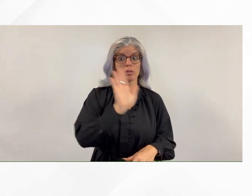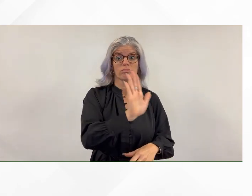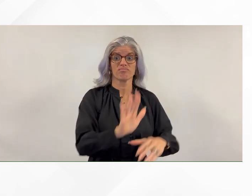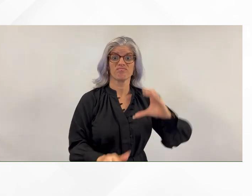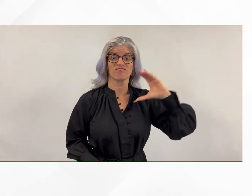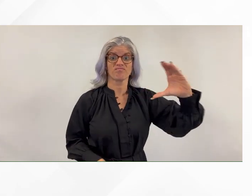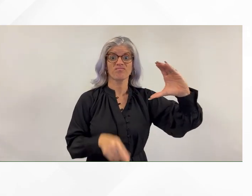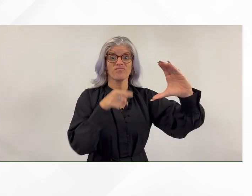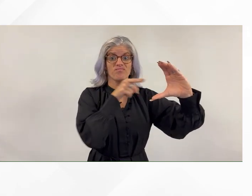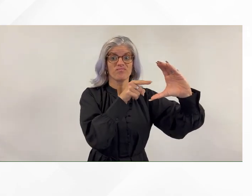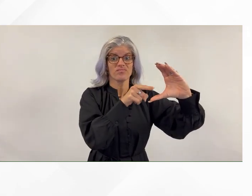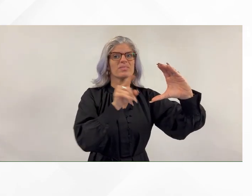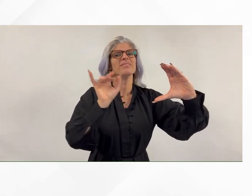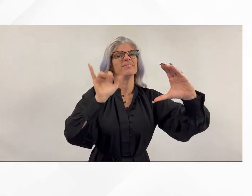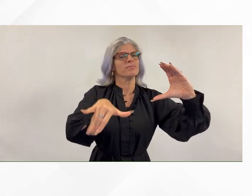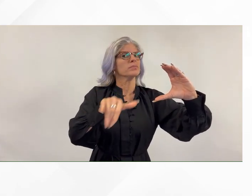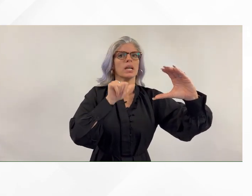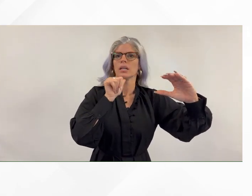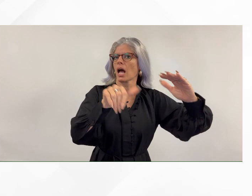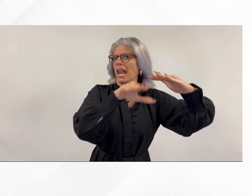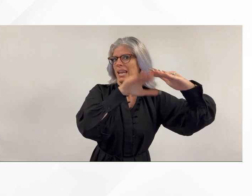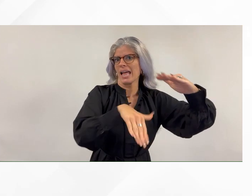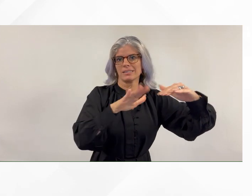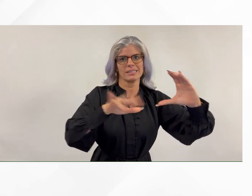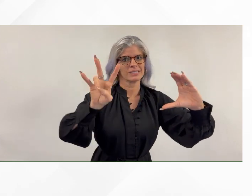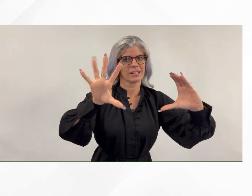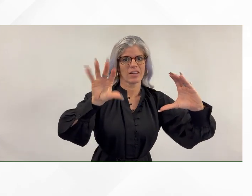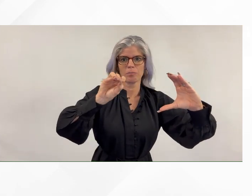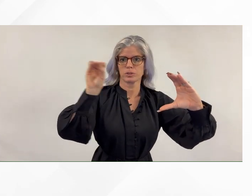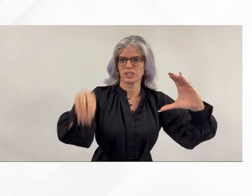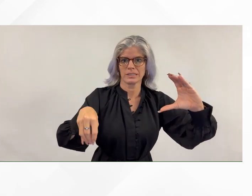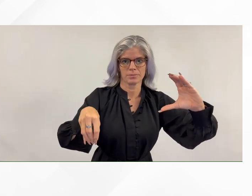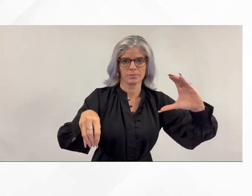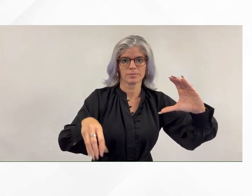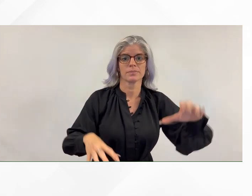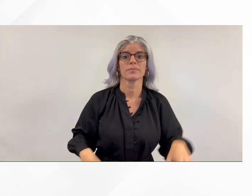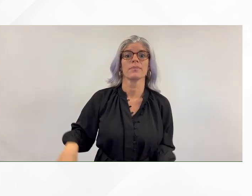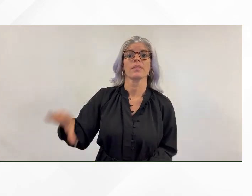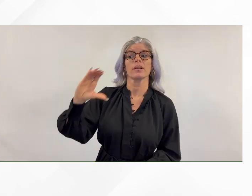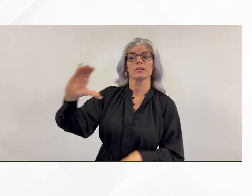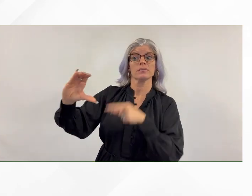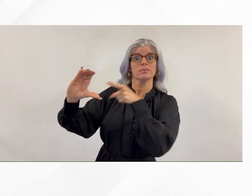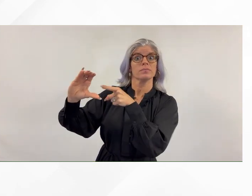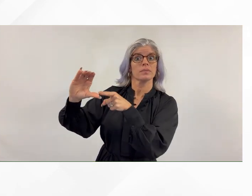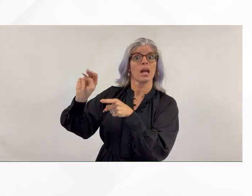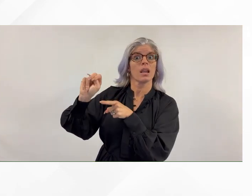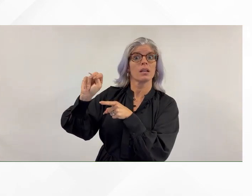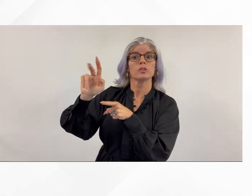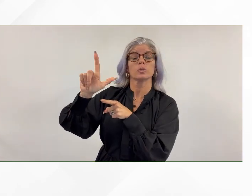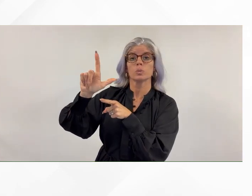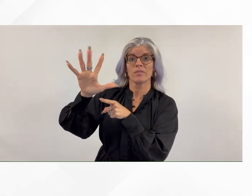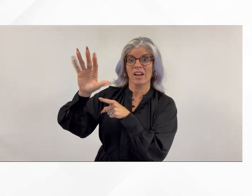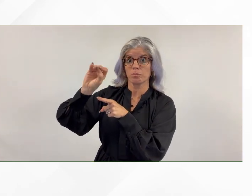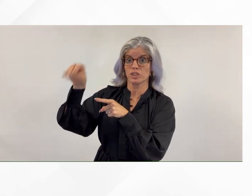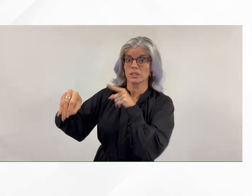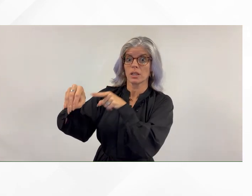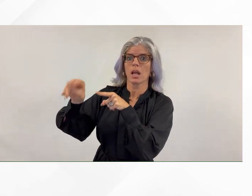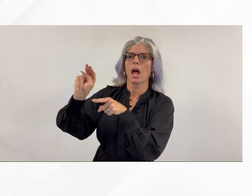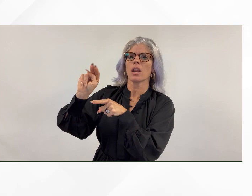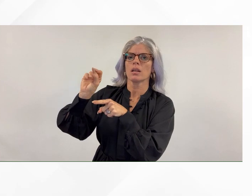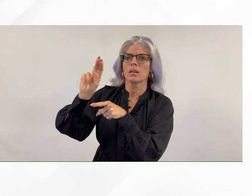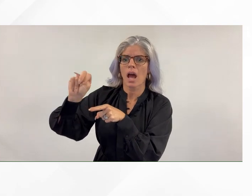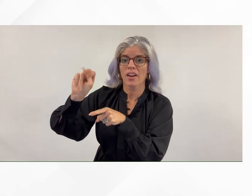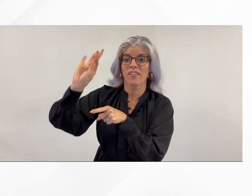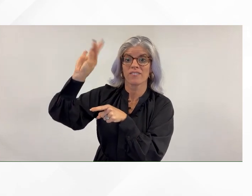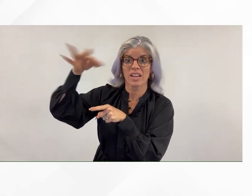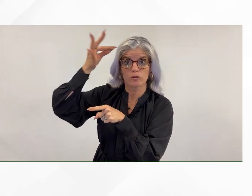and 25% non-federal. Now, the state of Florida will split the non-federal share with the local government applicants. So you